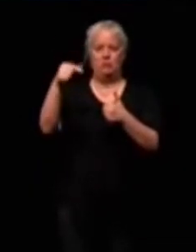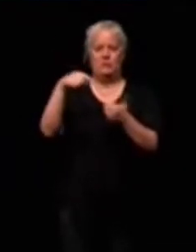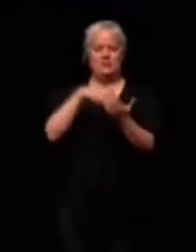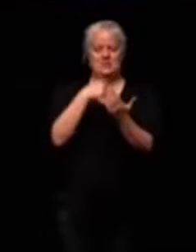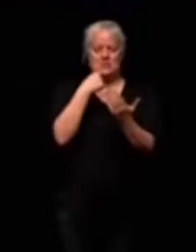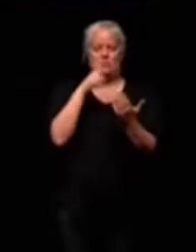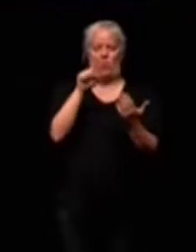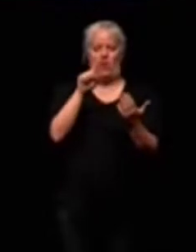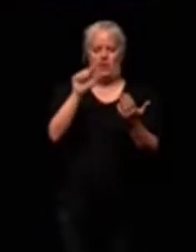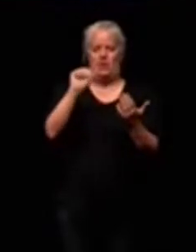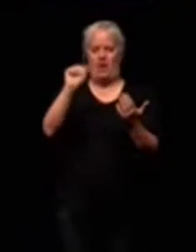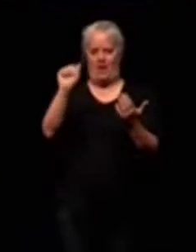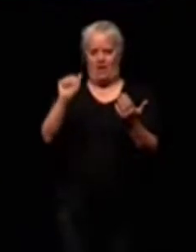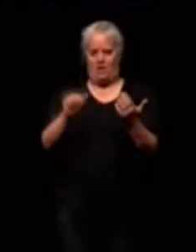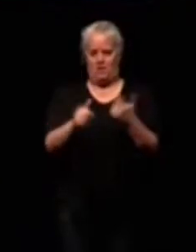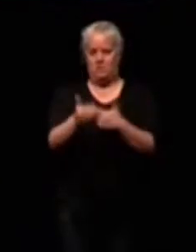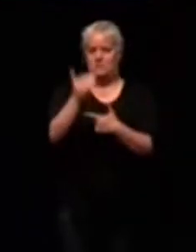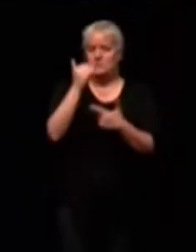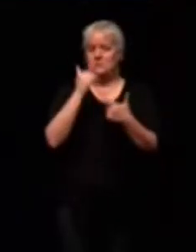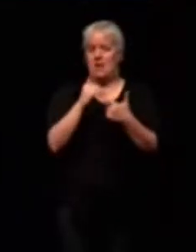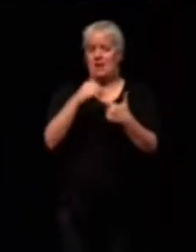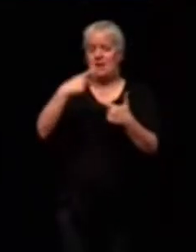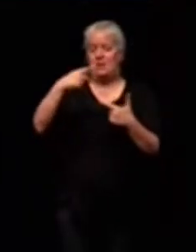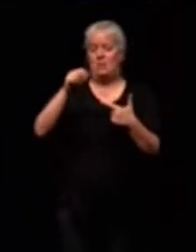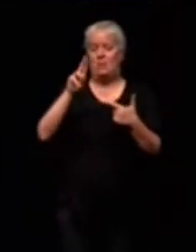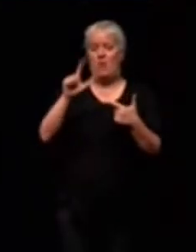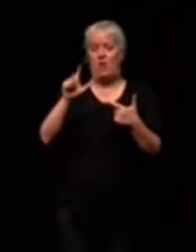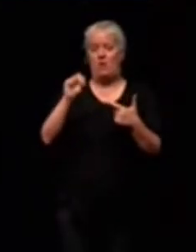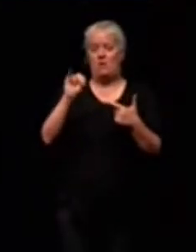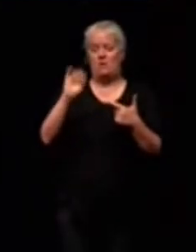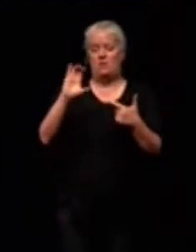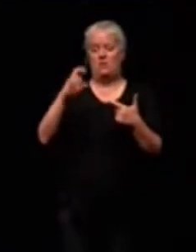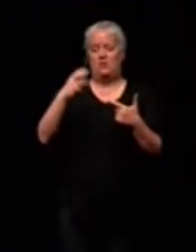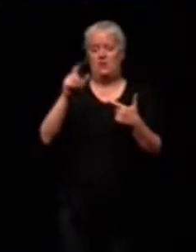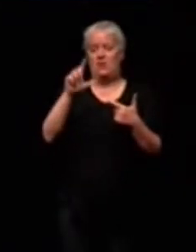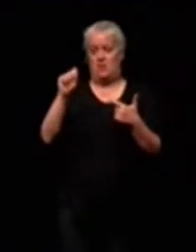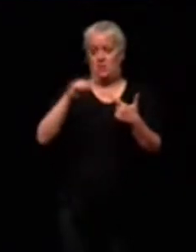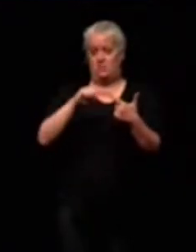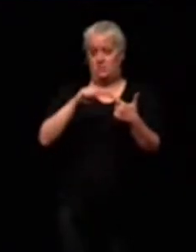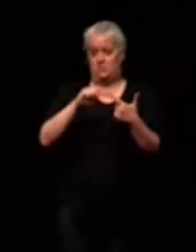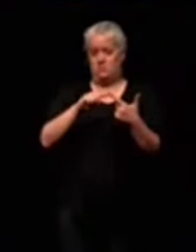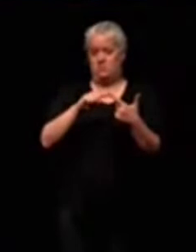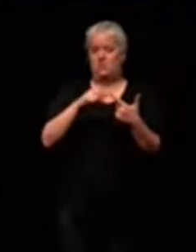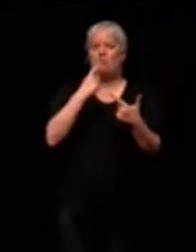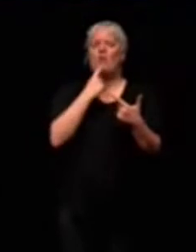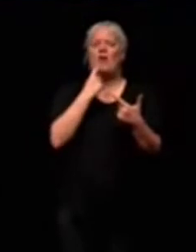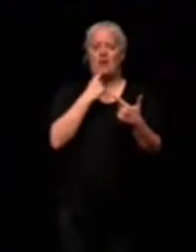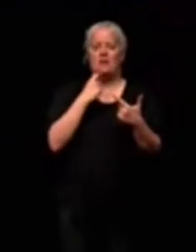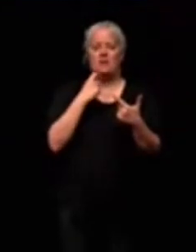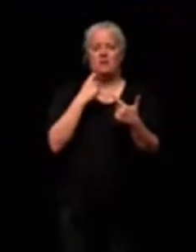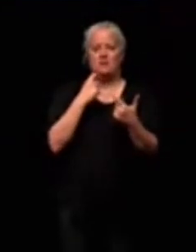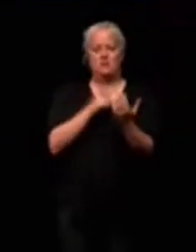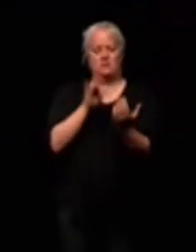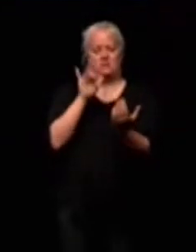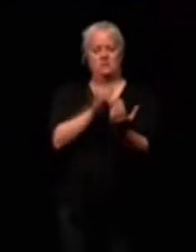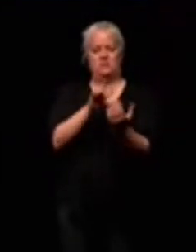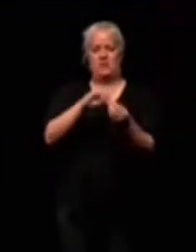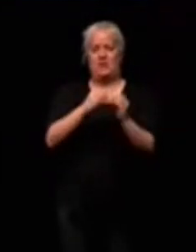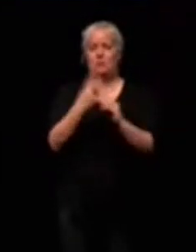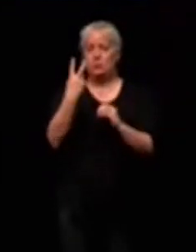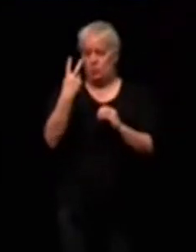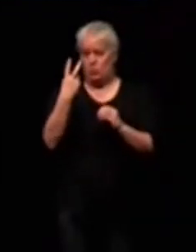top. The second was Paul Nichols. He will be represented by the red button, number